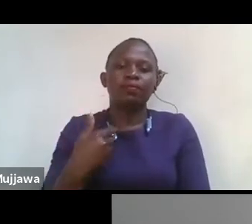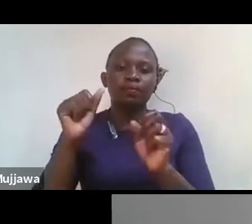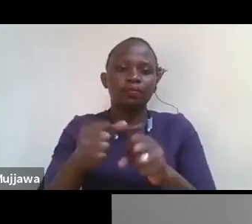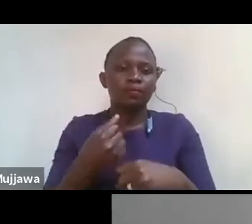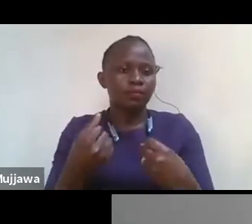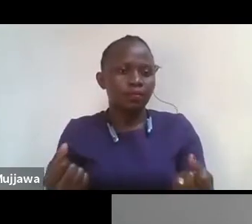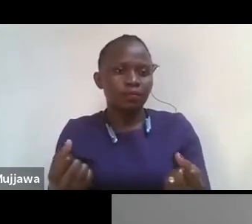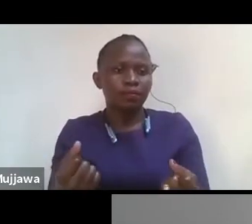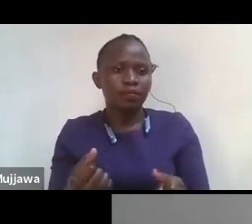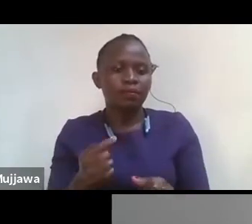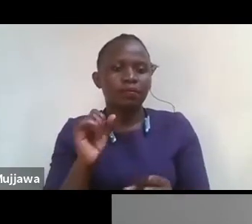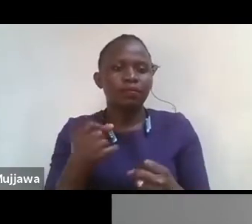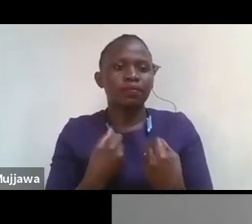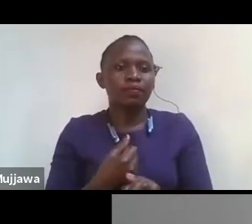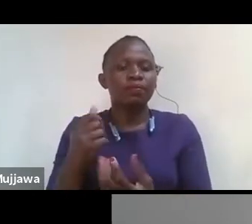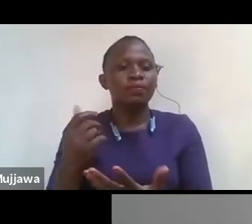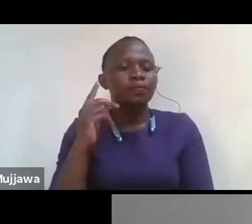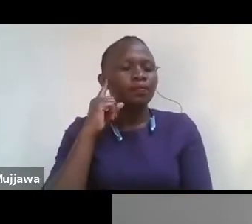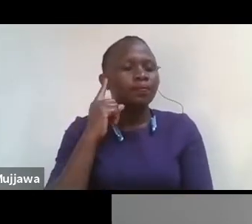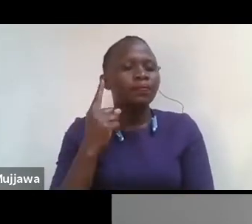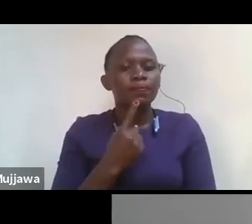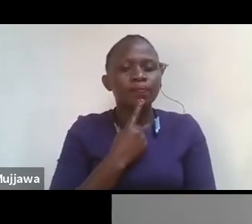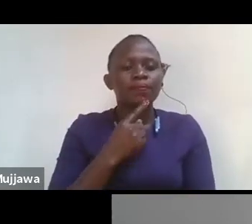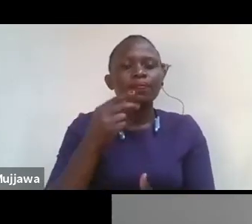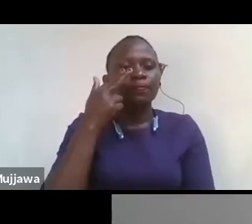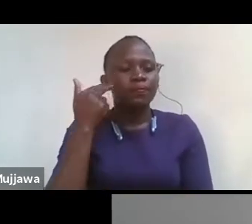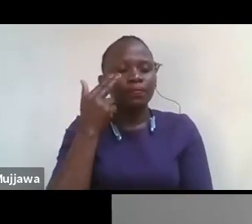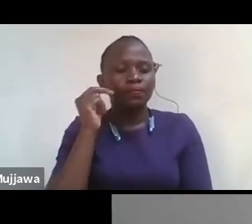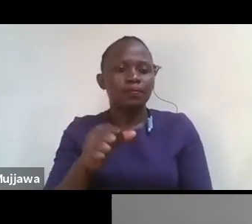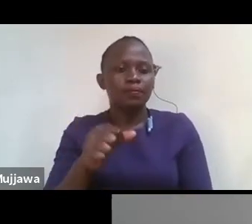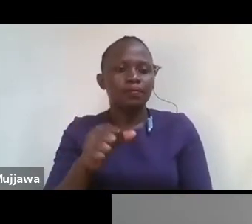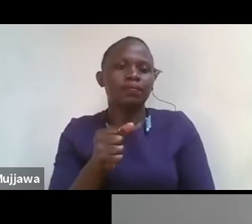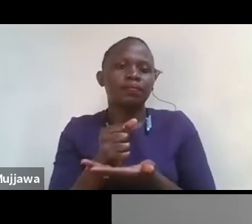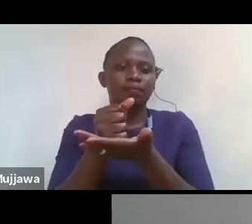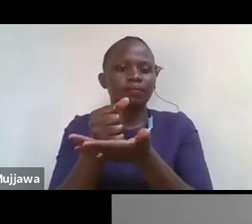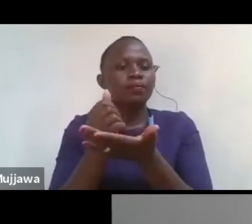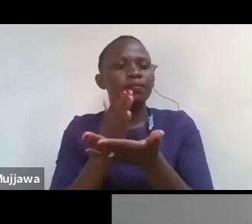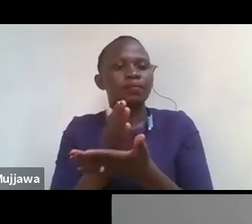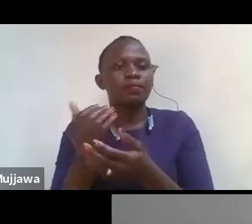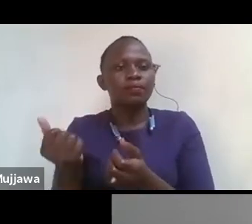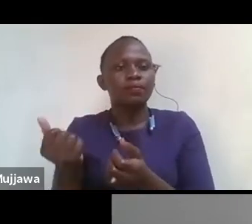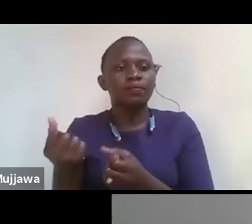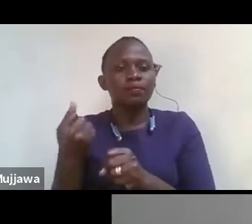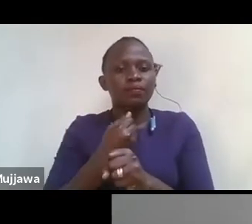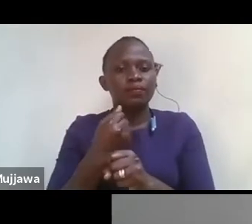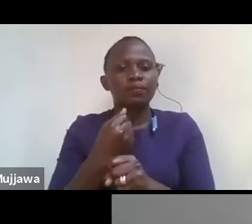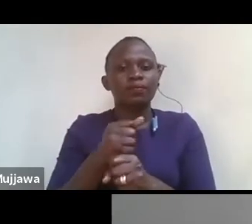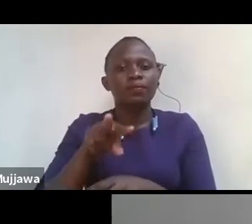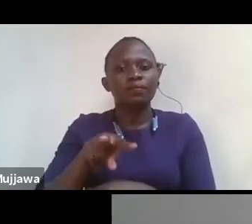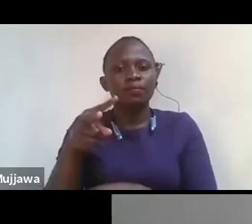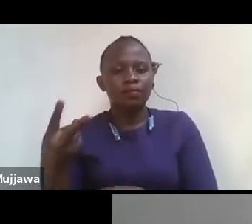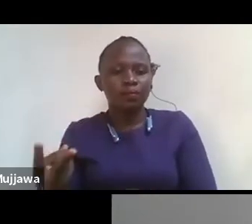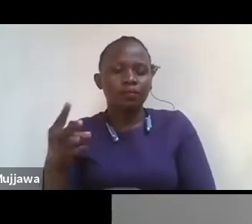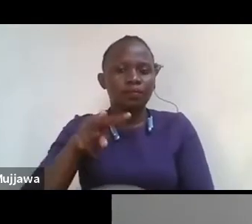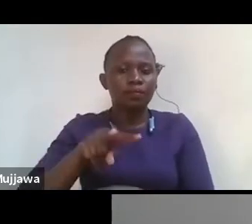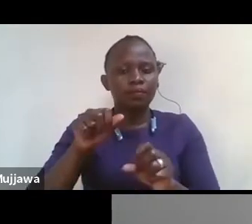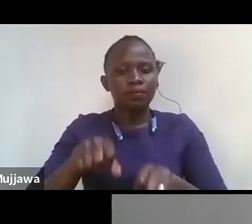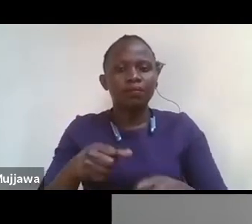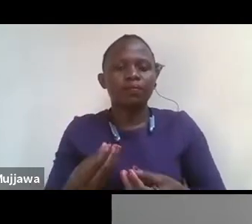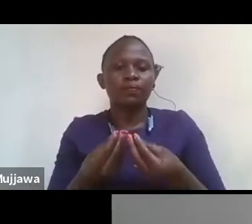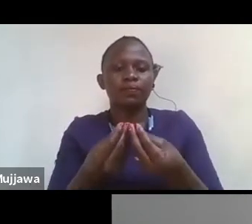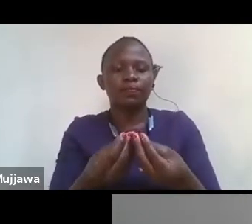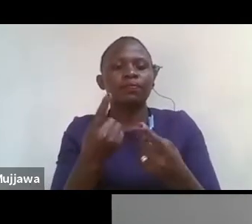some impairments, then Susan should be able to help you. I think they're working in a pair, so hopefully you'll be able to get to move from